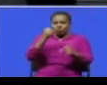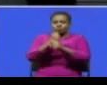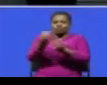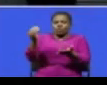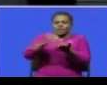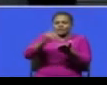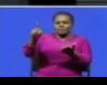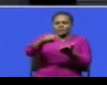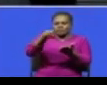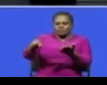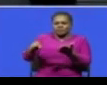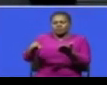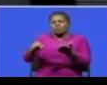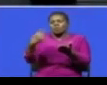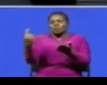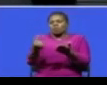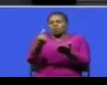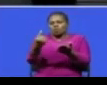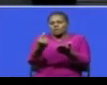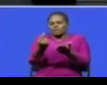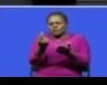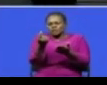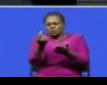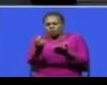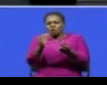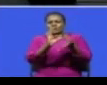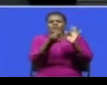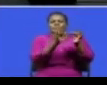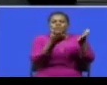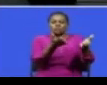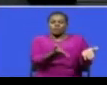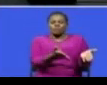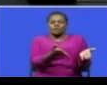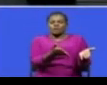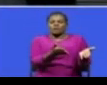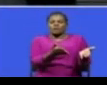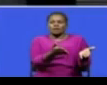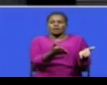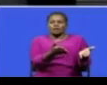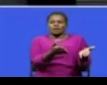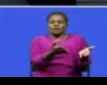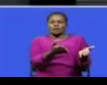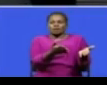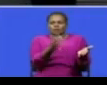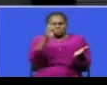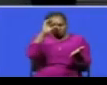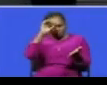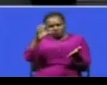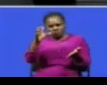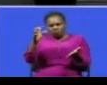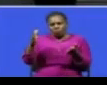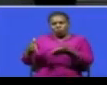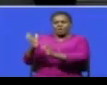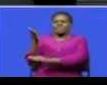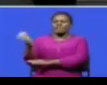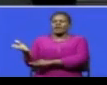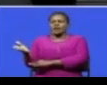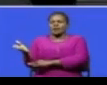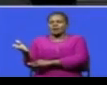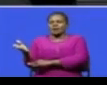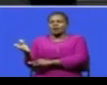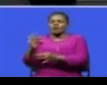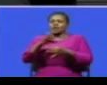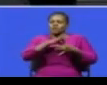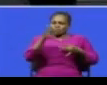it only takes a restrictive minimalist interpretation here and a textualist formalist approach there for the